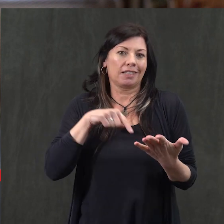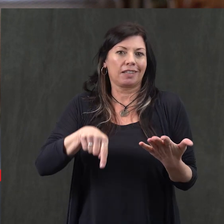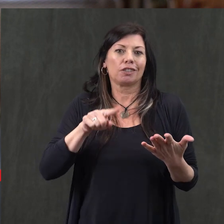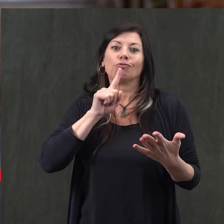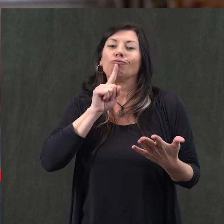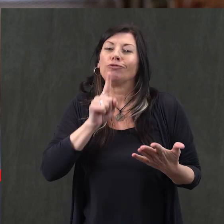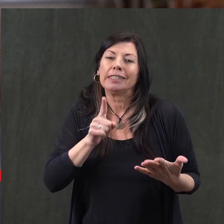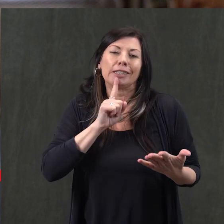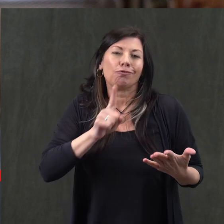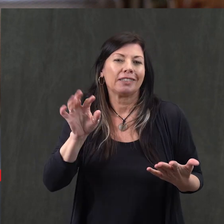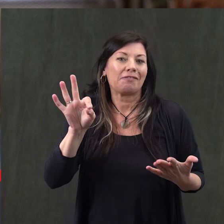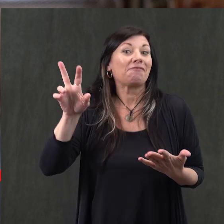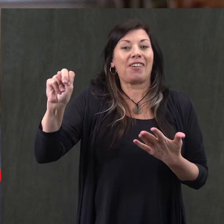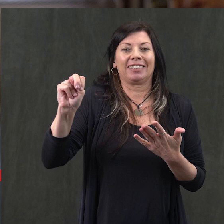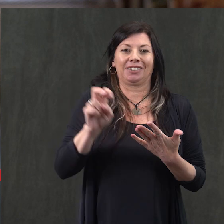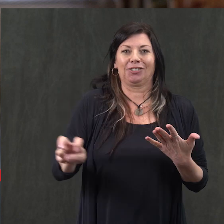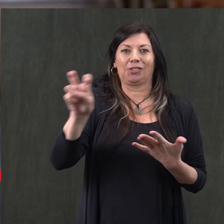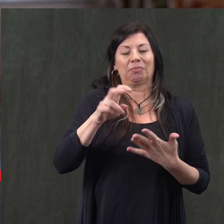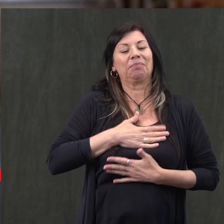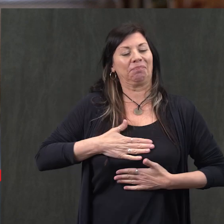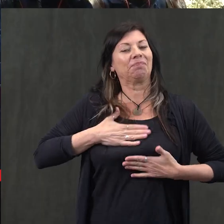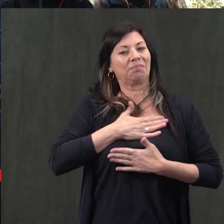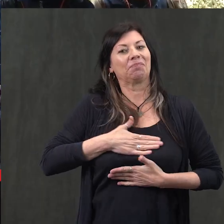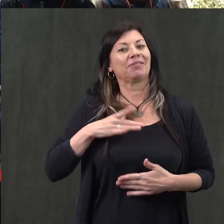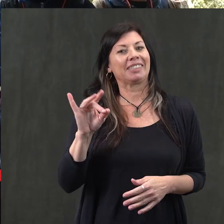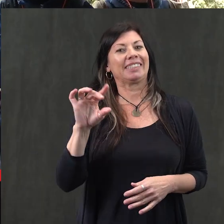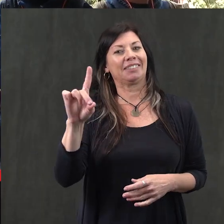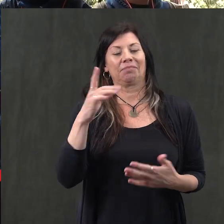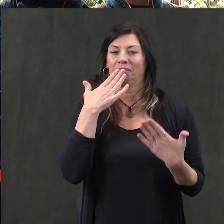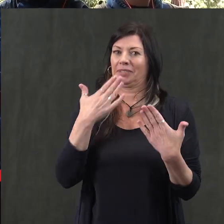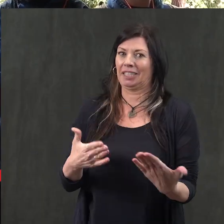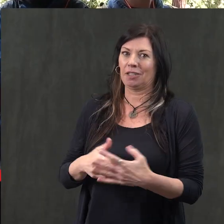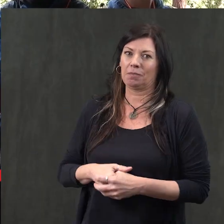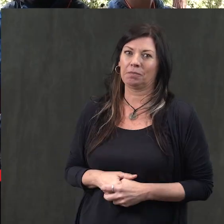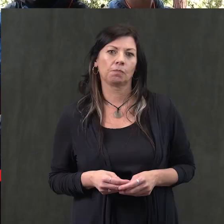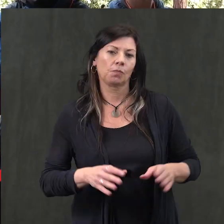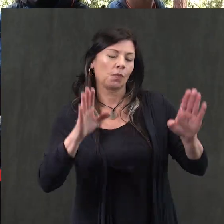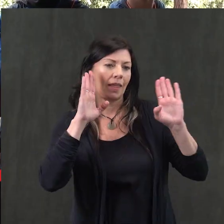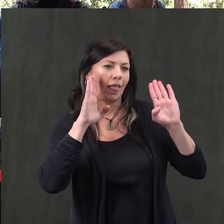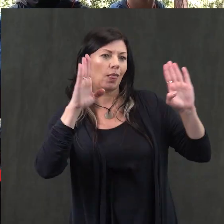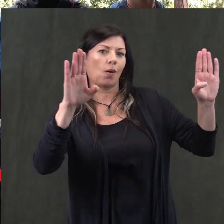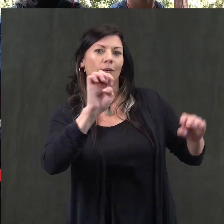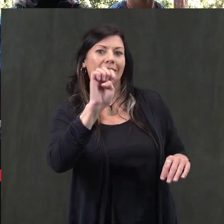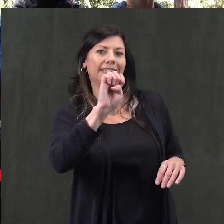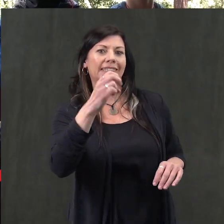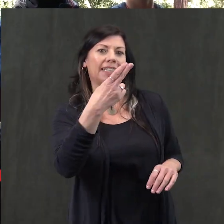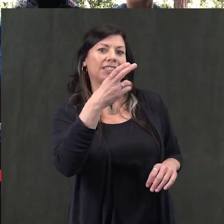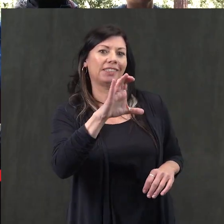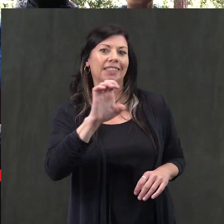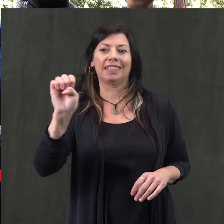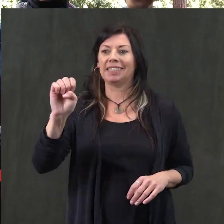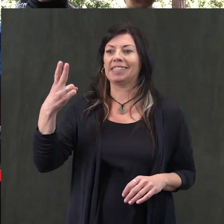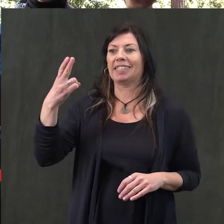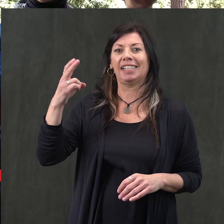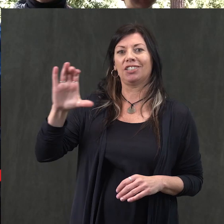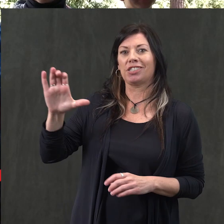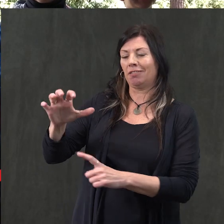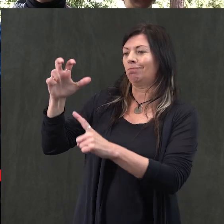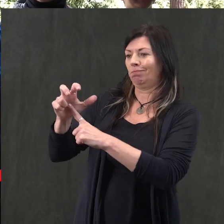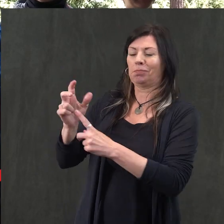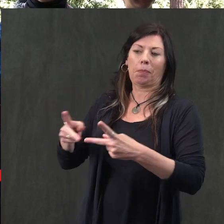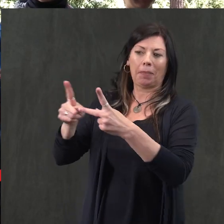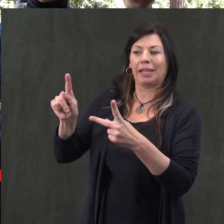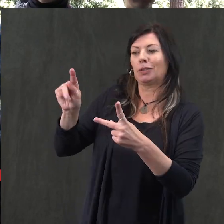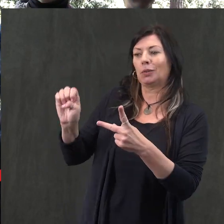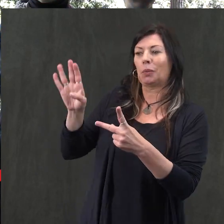really fun trip. I really enjoyed it. Thank you. The students stand in front of redwood trees. Hello, EHC! EHC is the